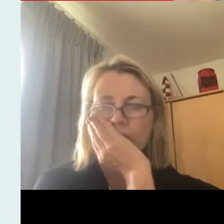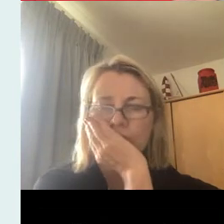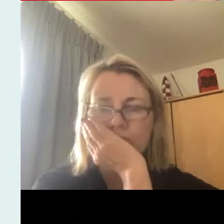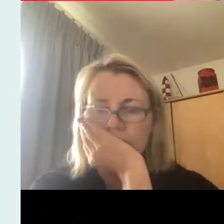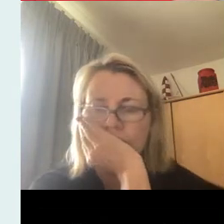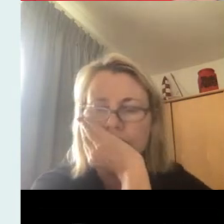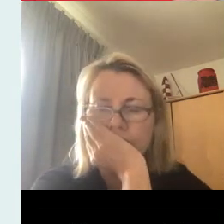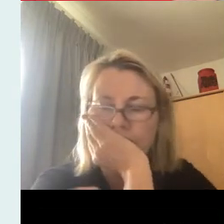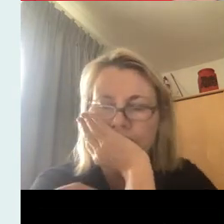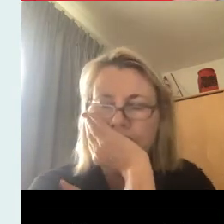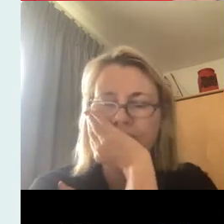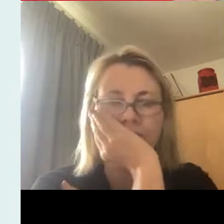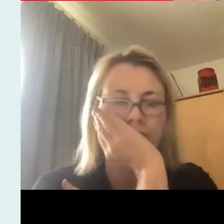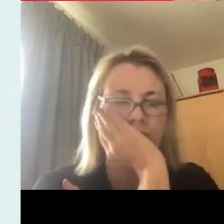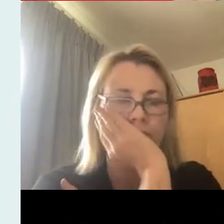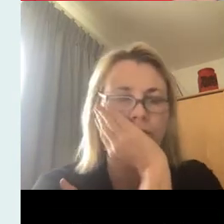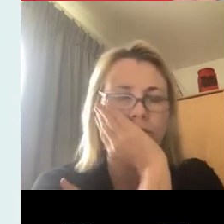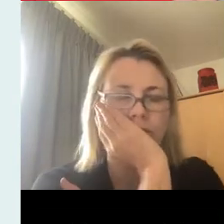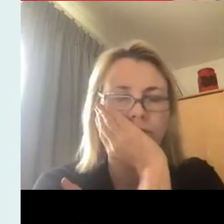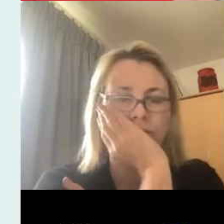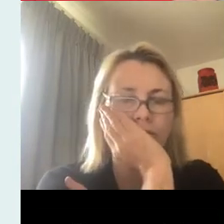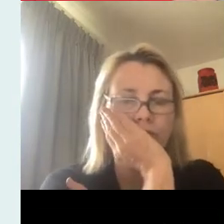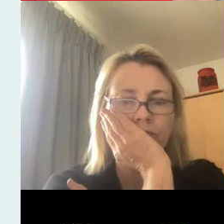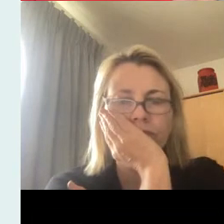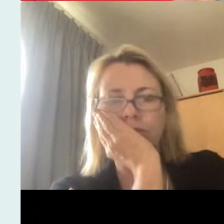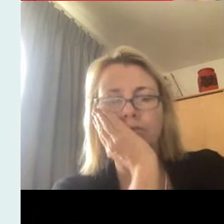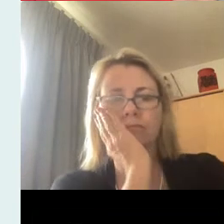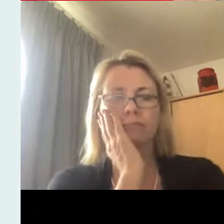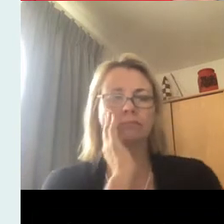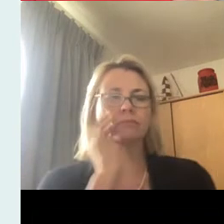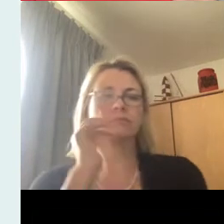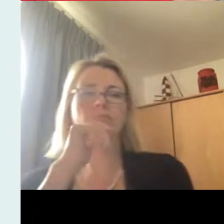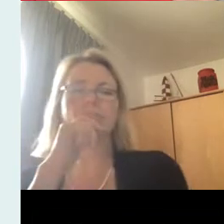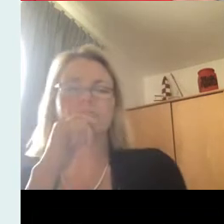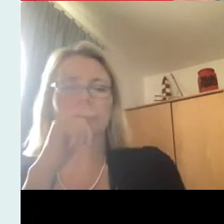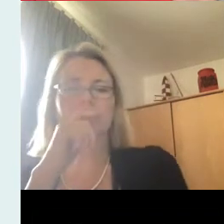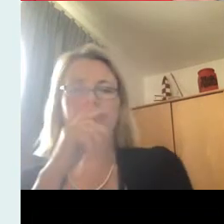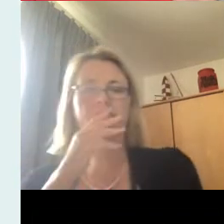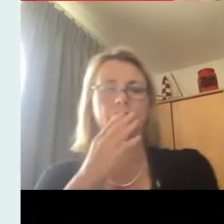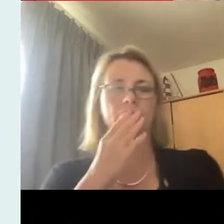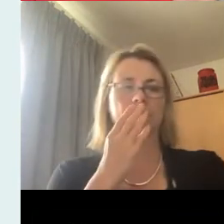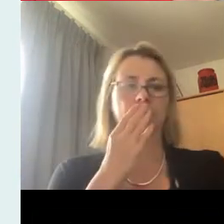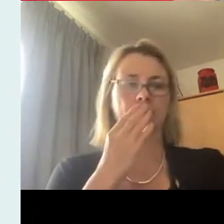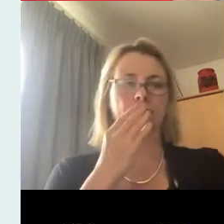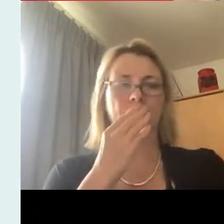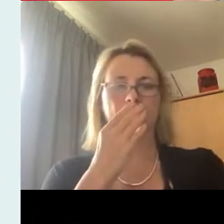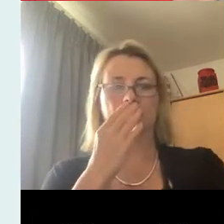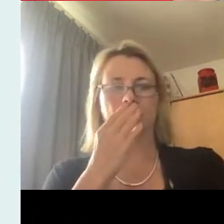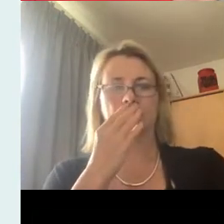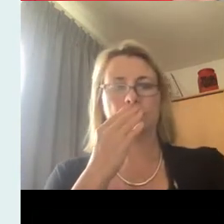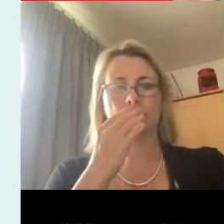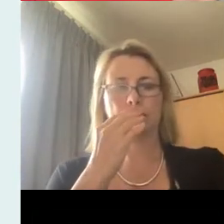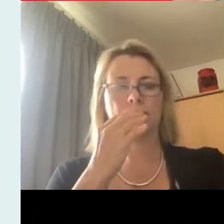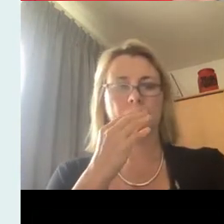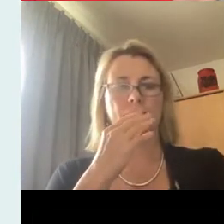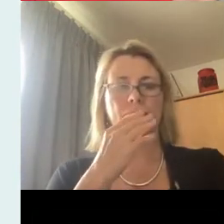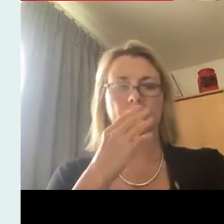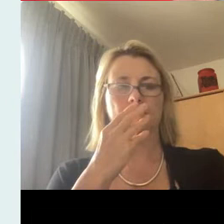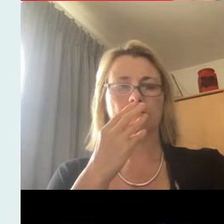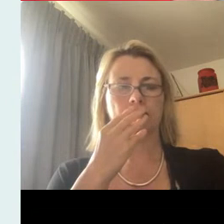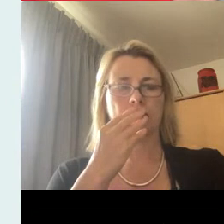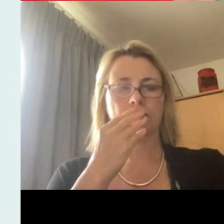affect the sort of activity they plan to do, or the regulatory option they decide to go with. This is mentioned